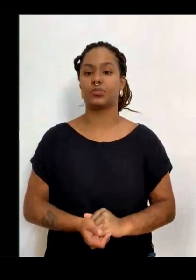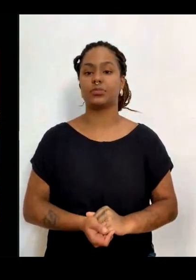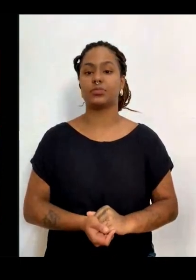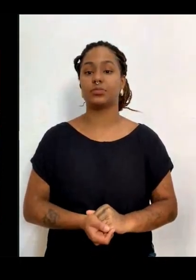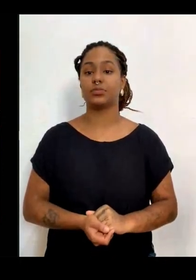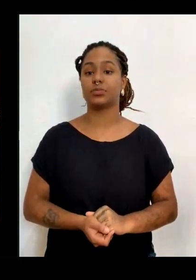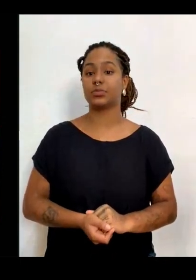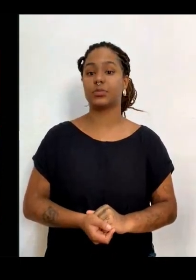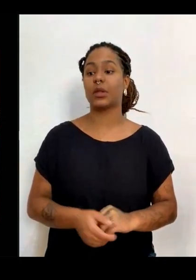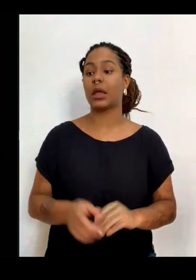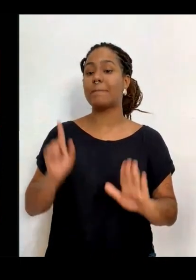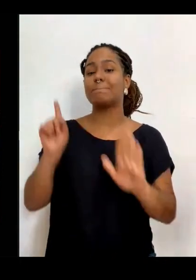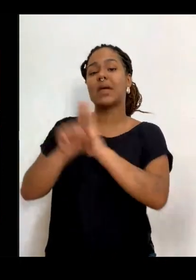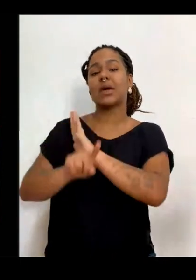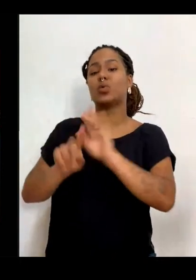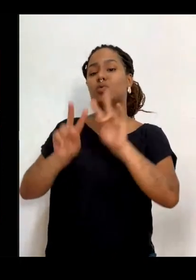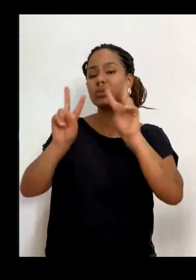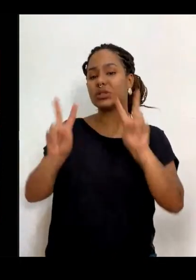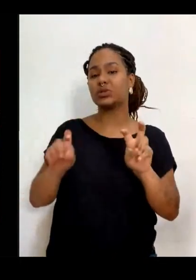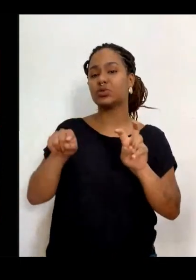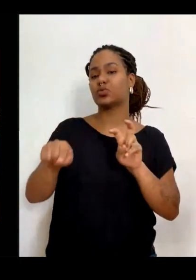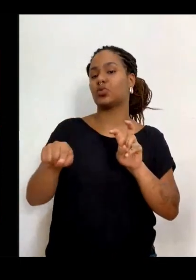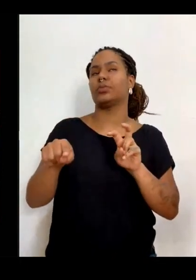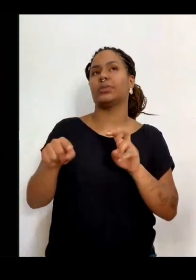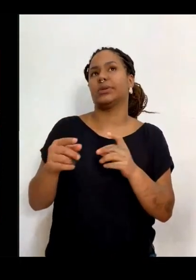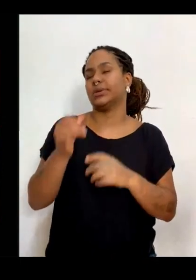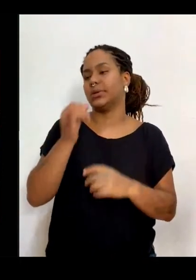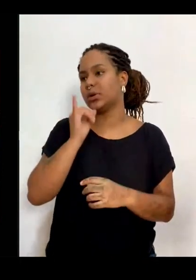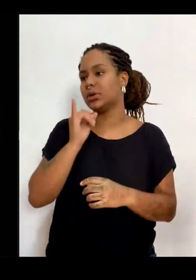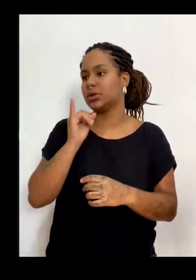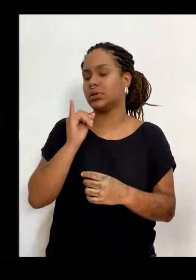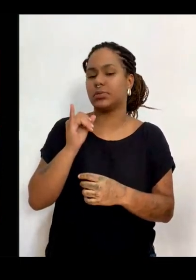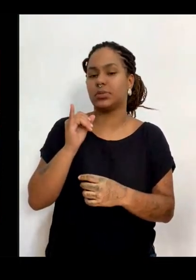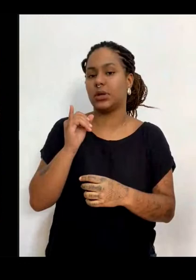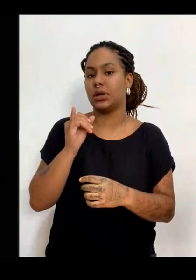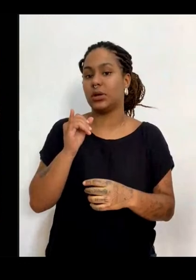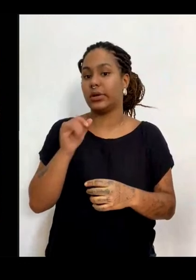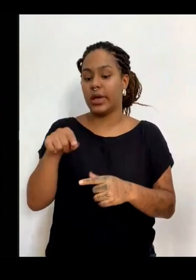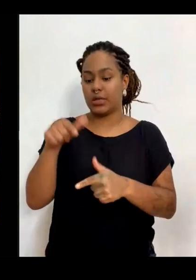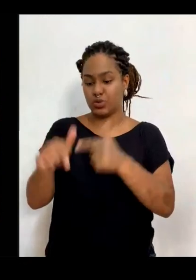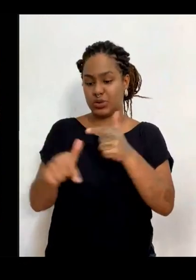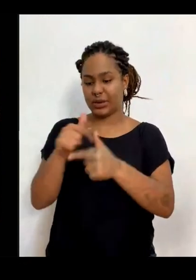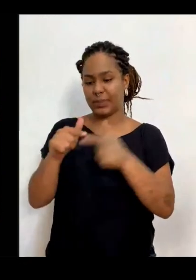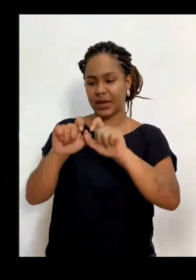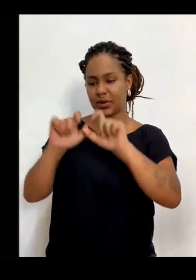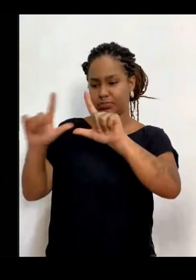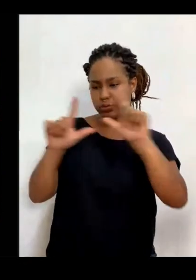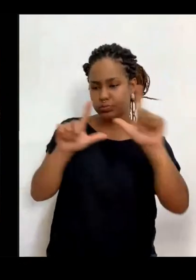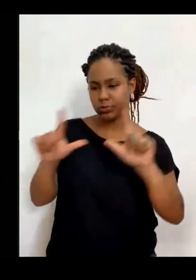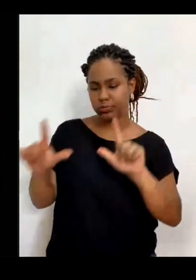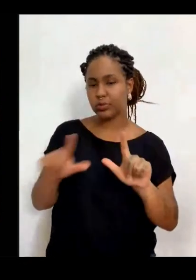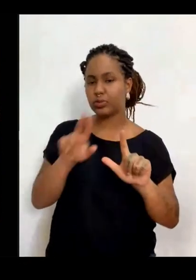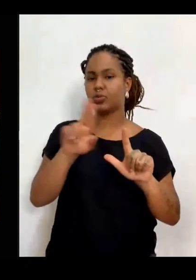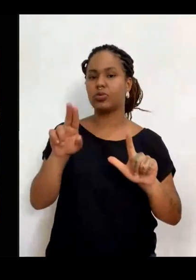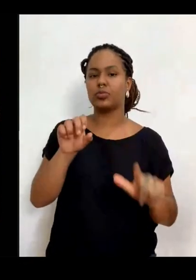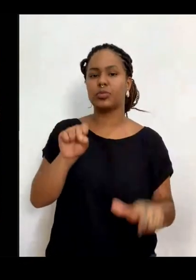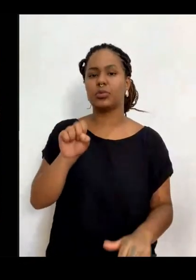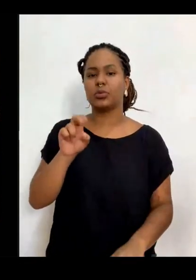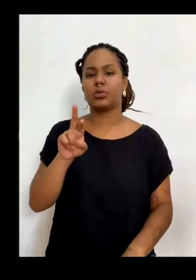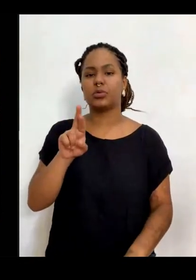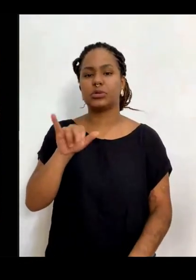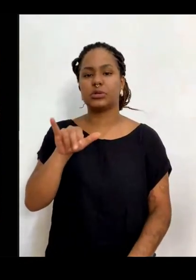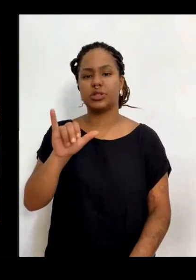called Search and Destroy in my estimation really meant and means